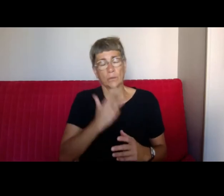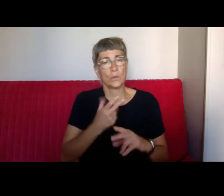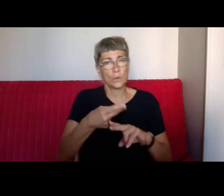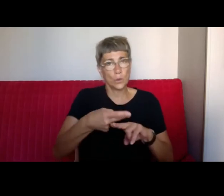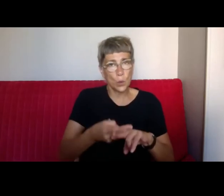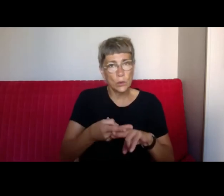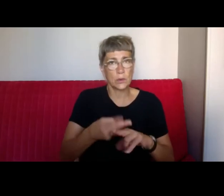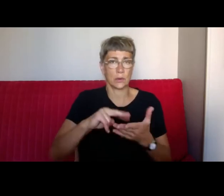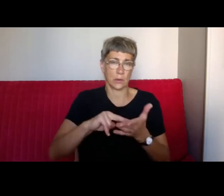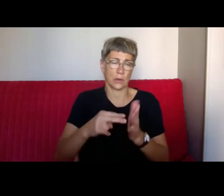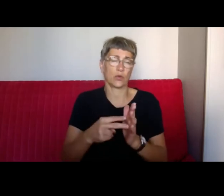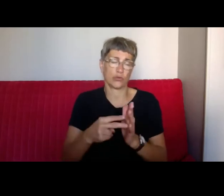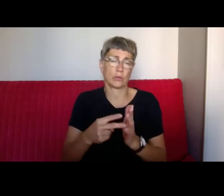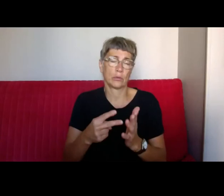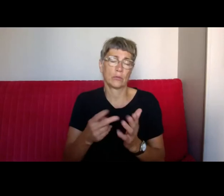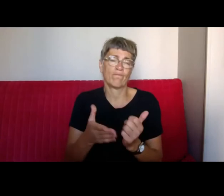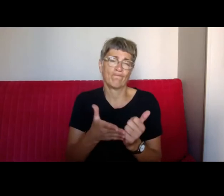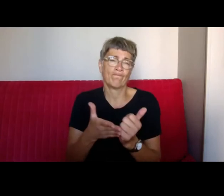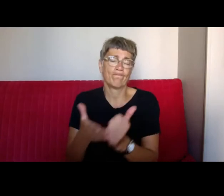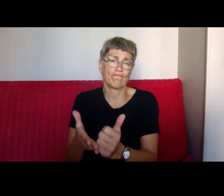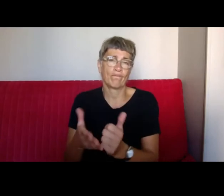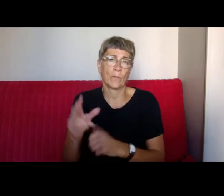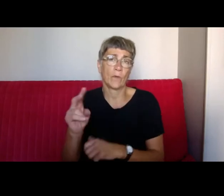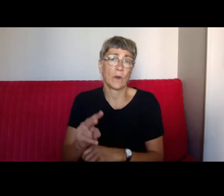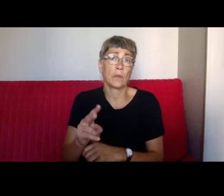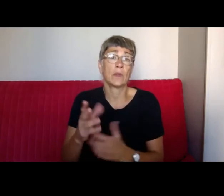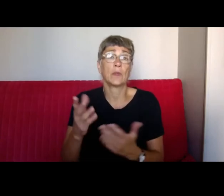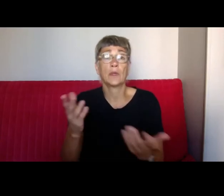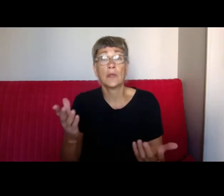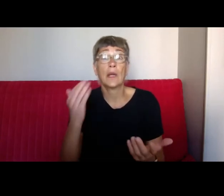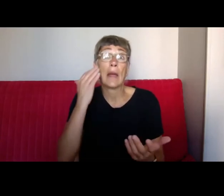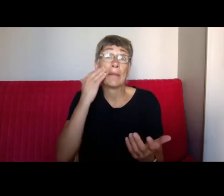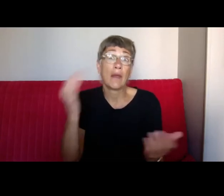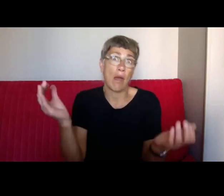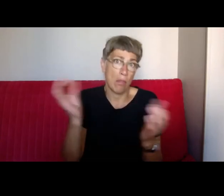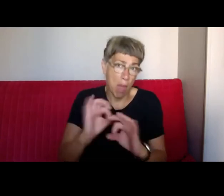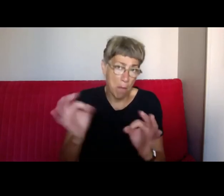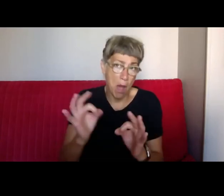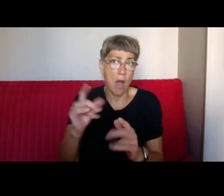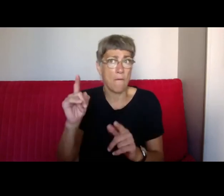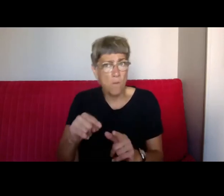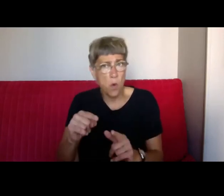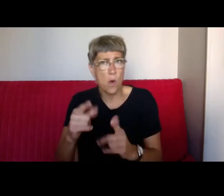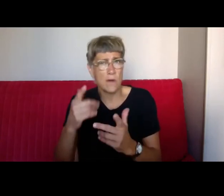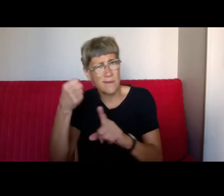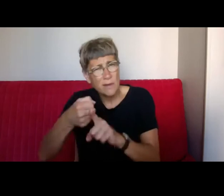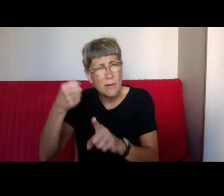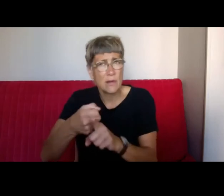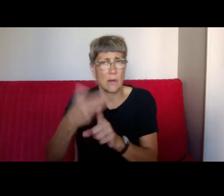who doesn't have them? I think they have to push to have a bit better, because they worked very well